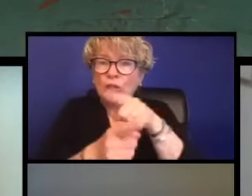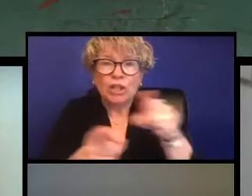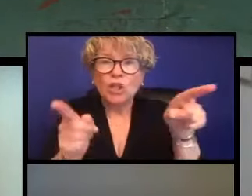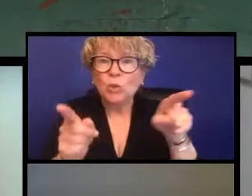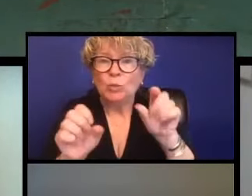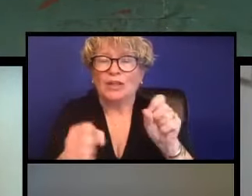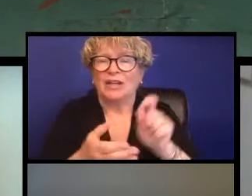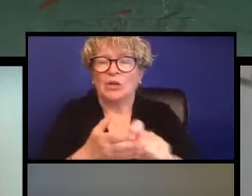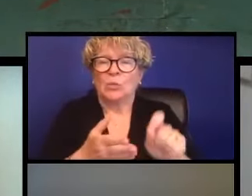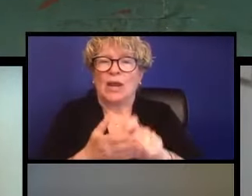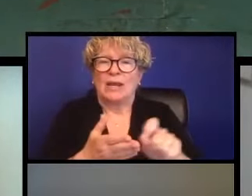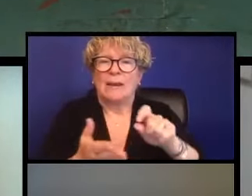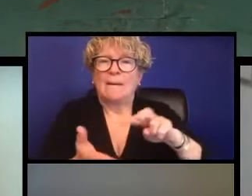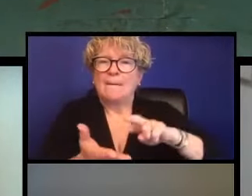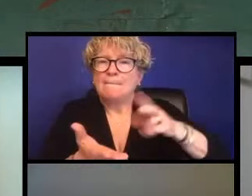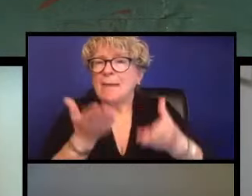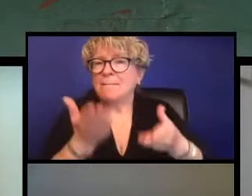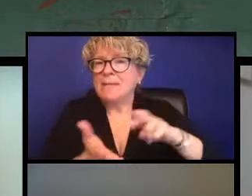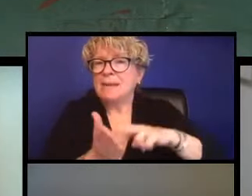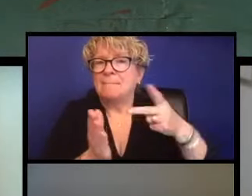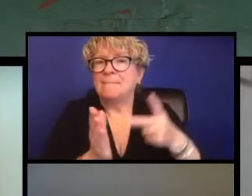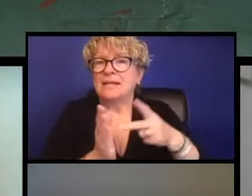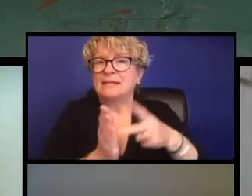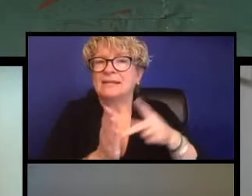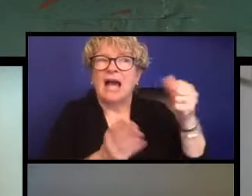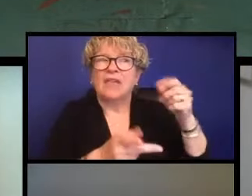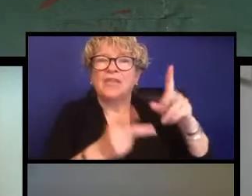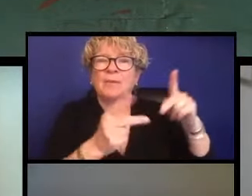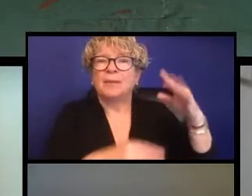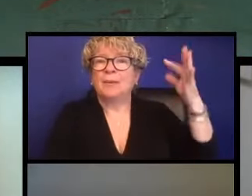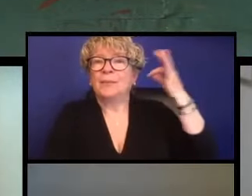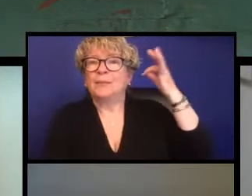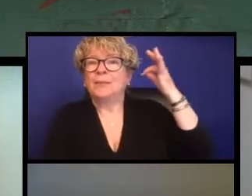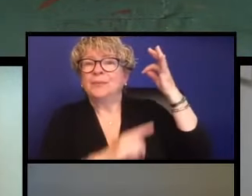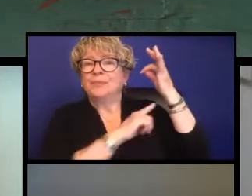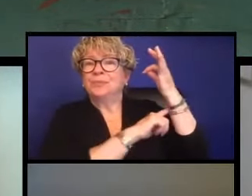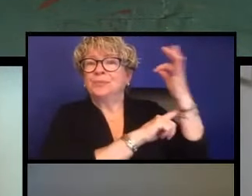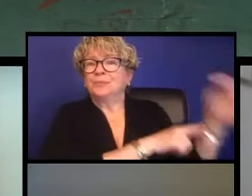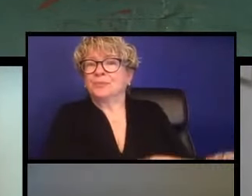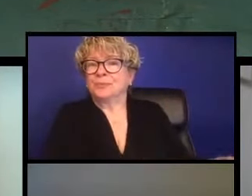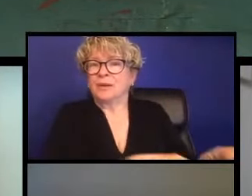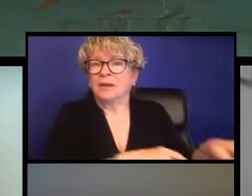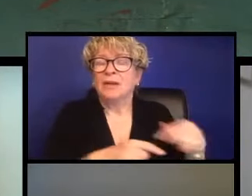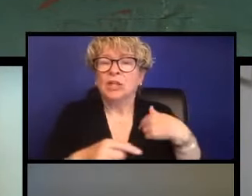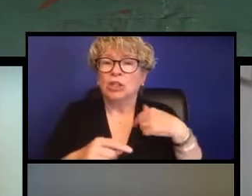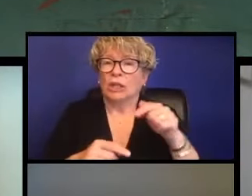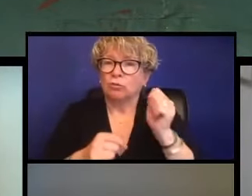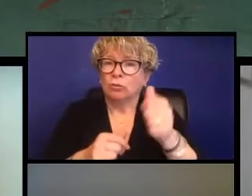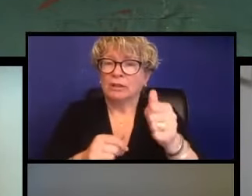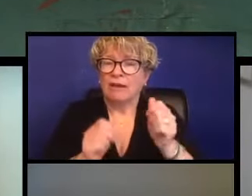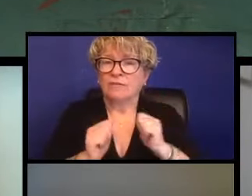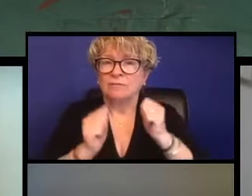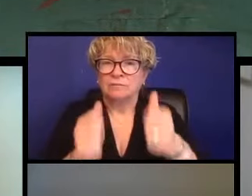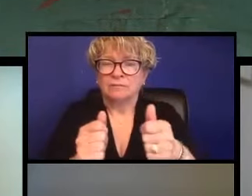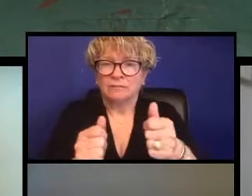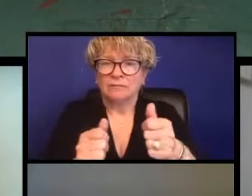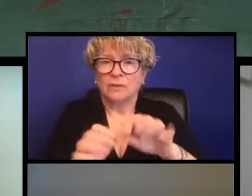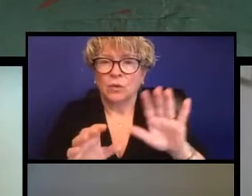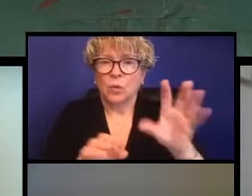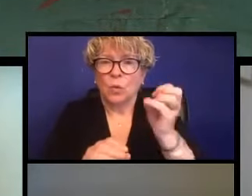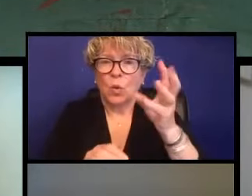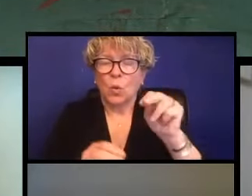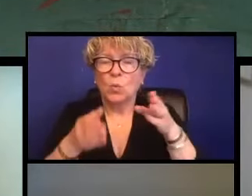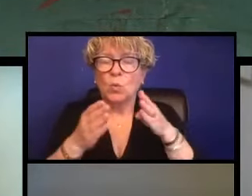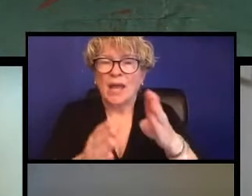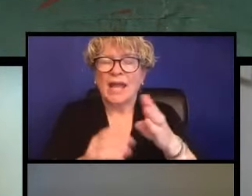to not listen to other people so much and do it your way and your own way. That's what a thing that I see